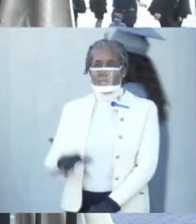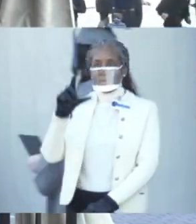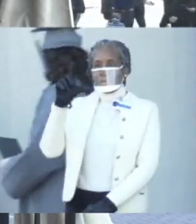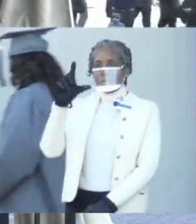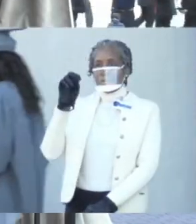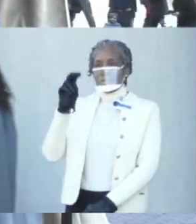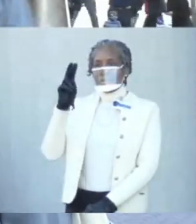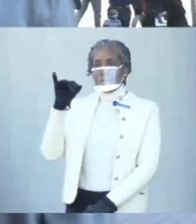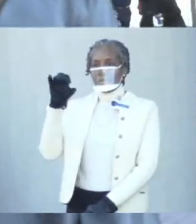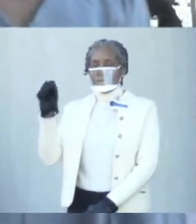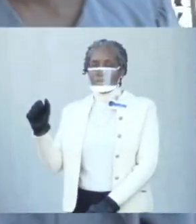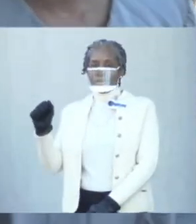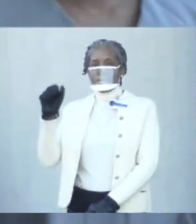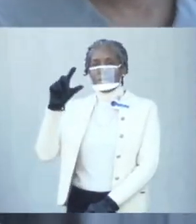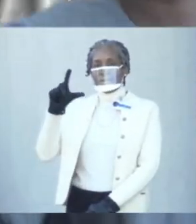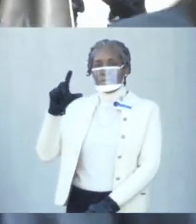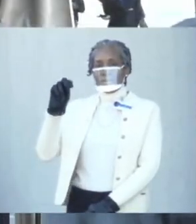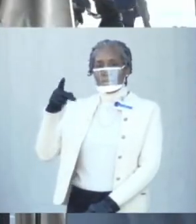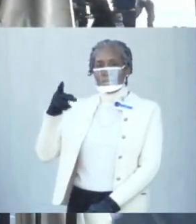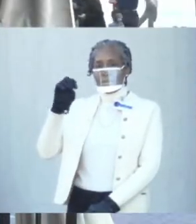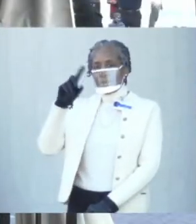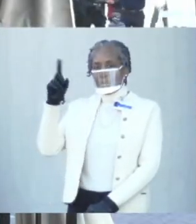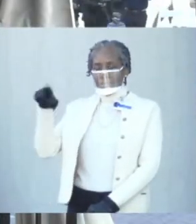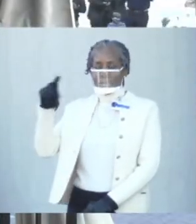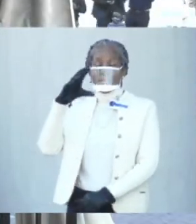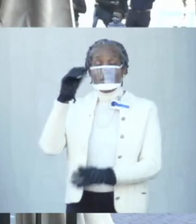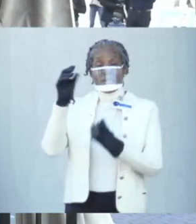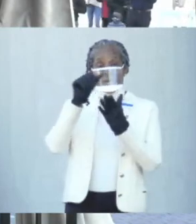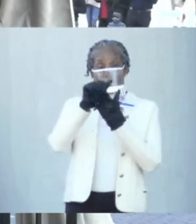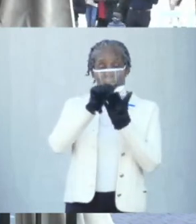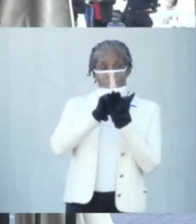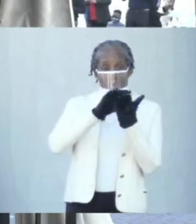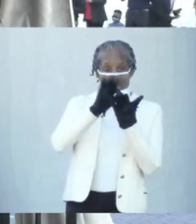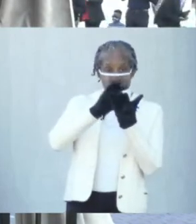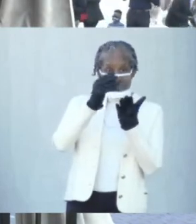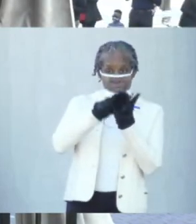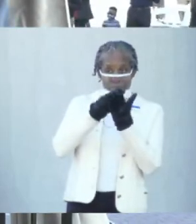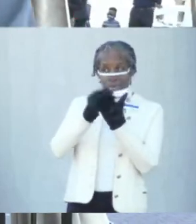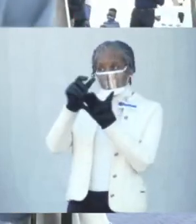Luisa Lopez, Accounting and Finance, Accounting Track.